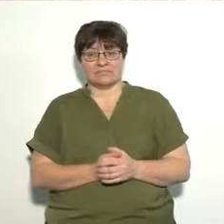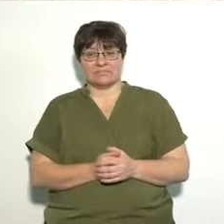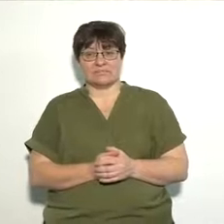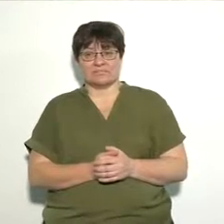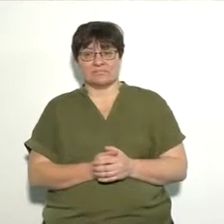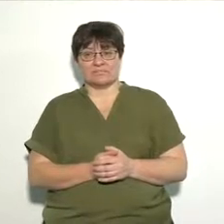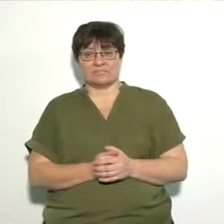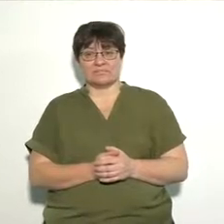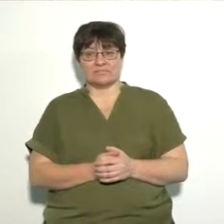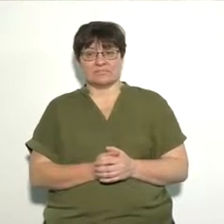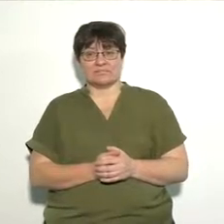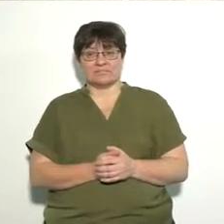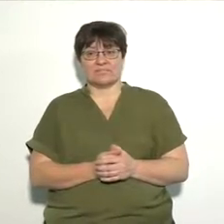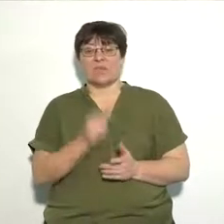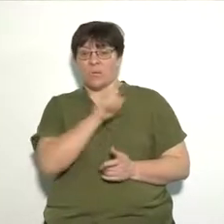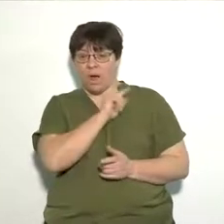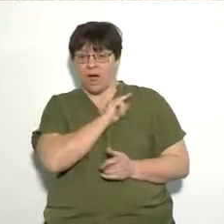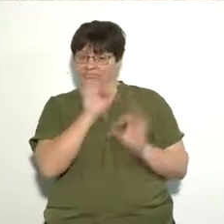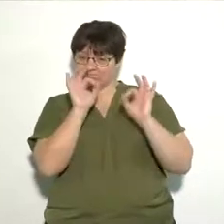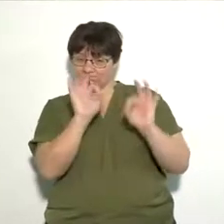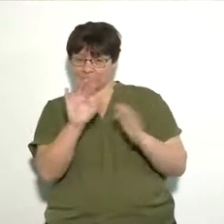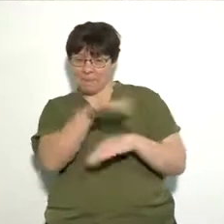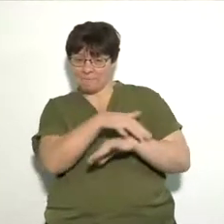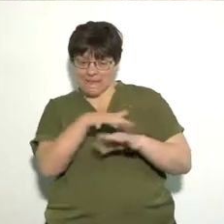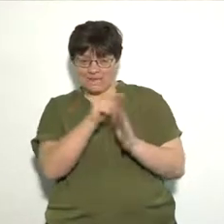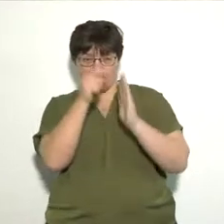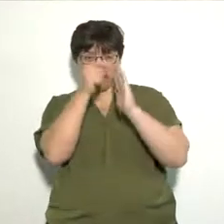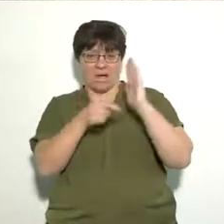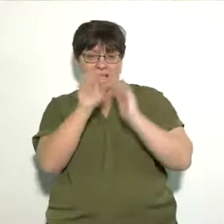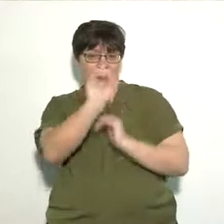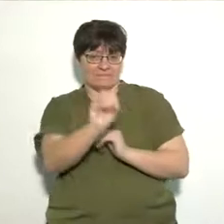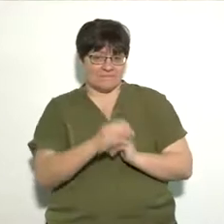to help you make a mark in the correct place.